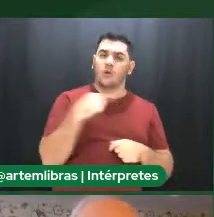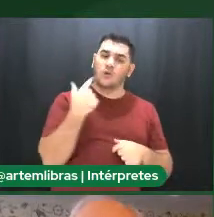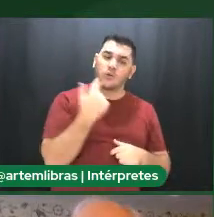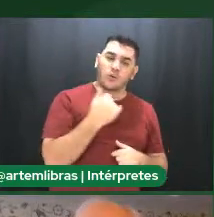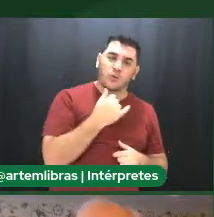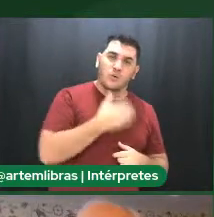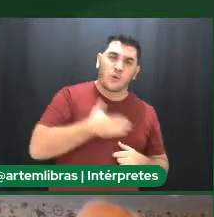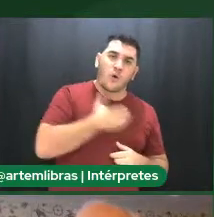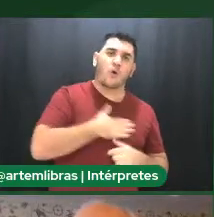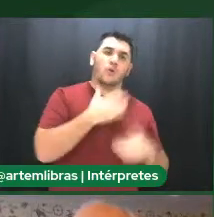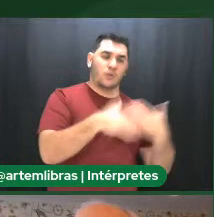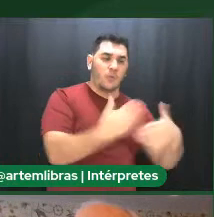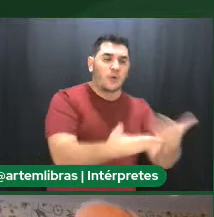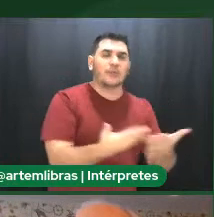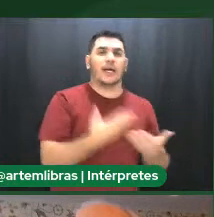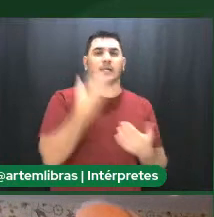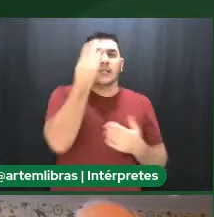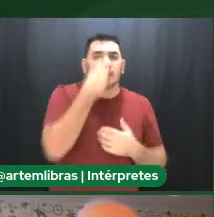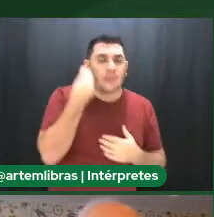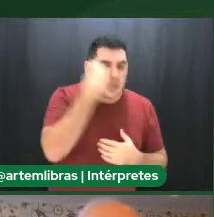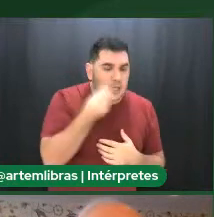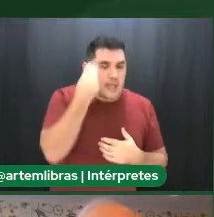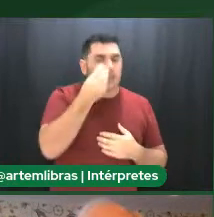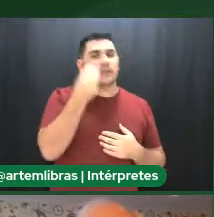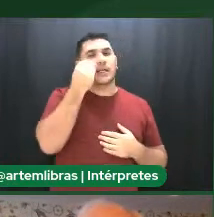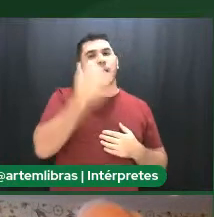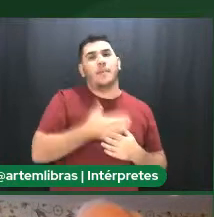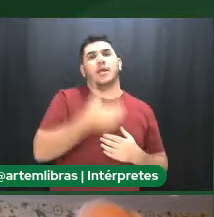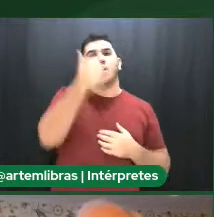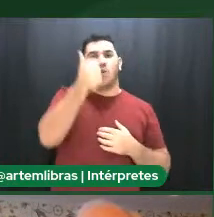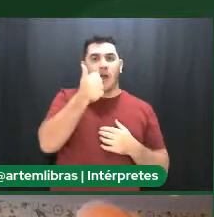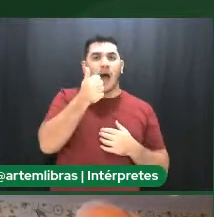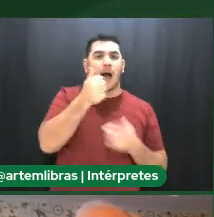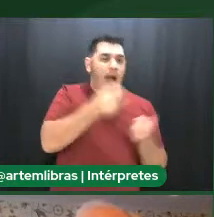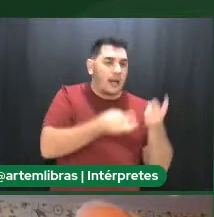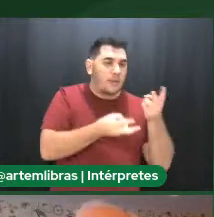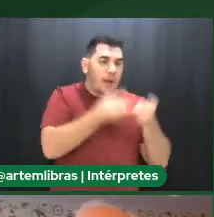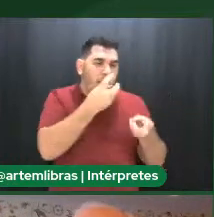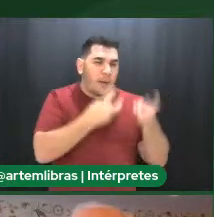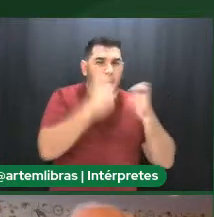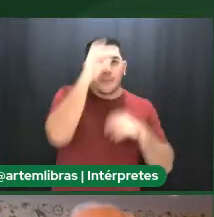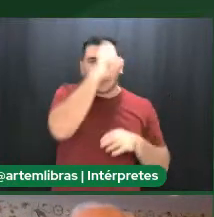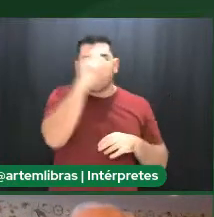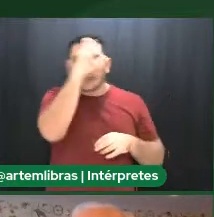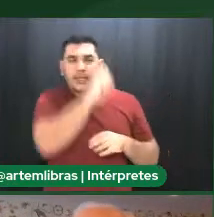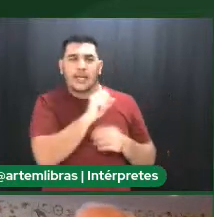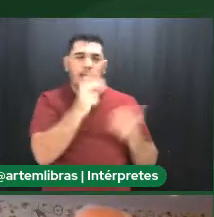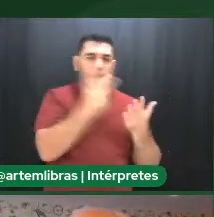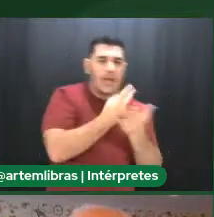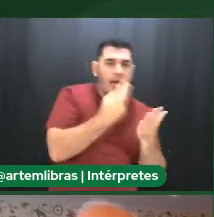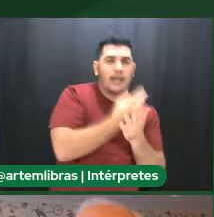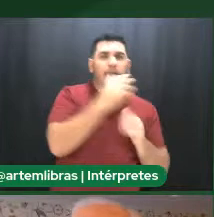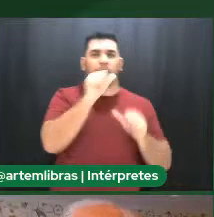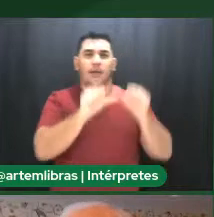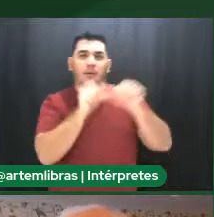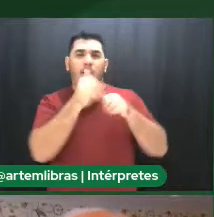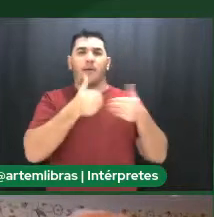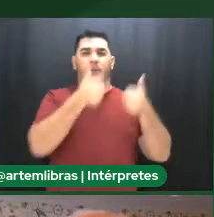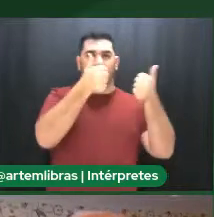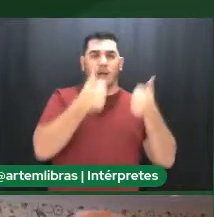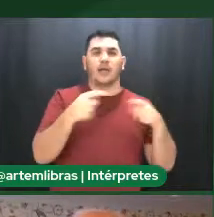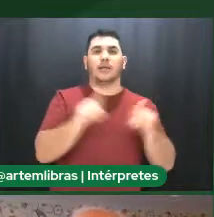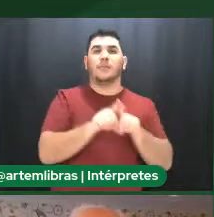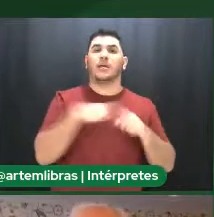of mastery that we have as we improve our skill in using these devices. We also have